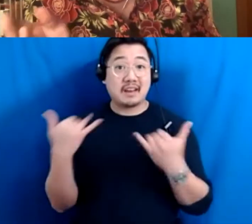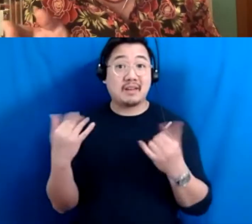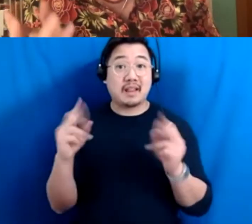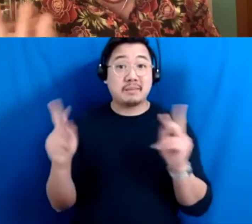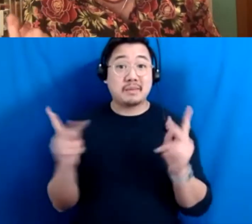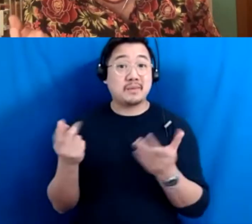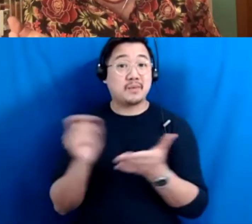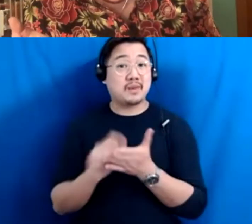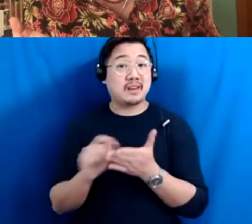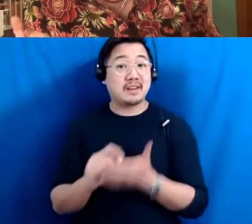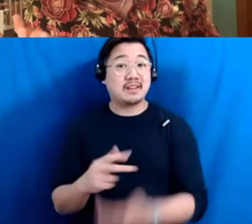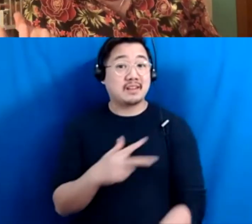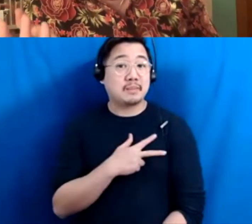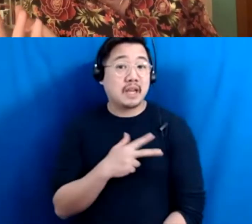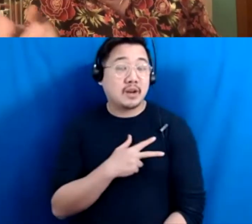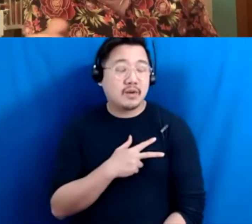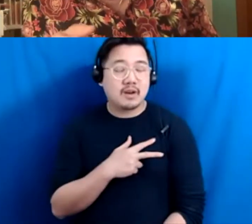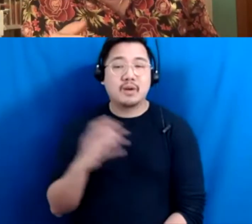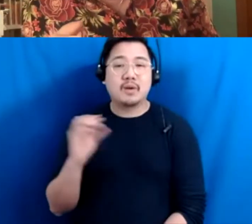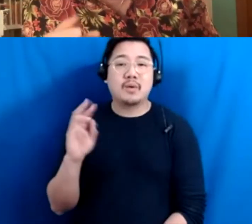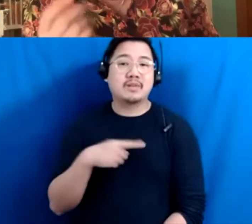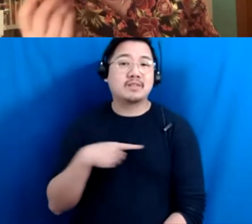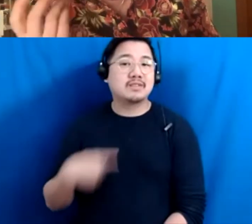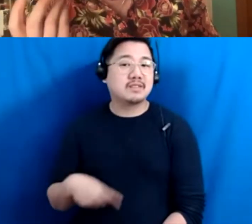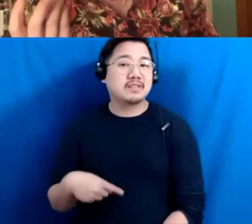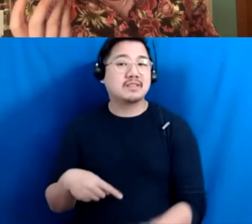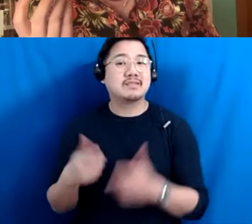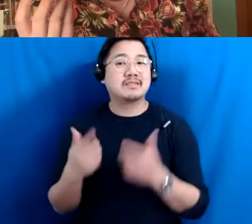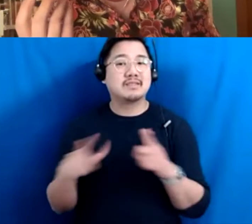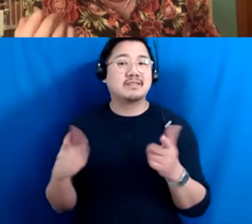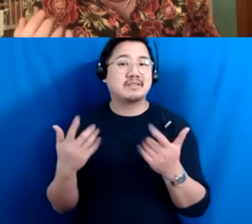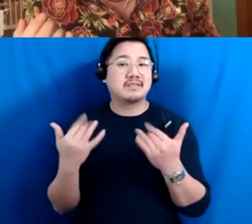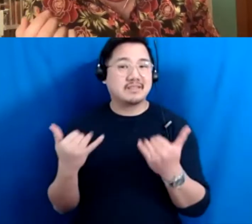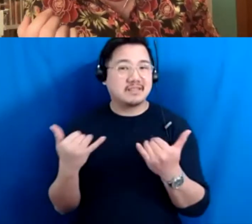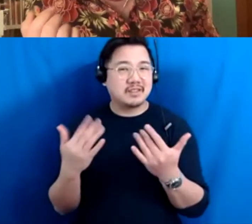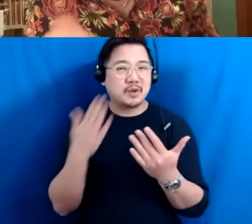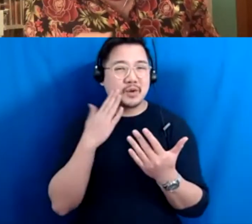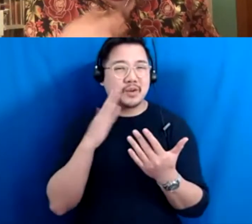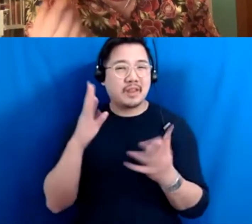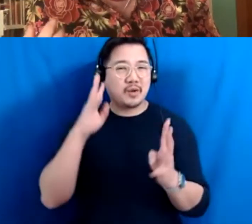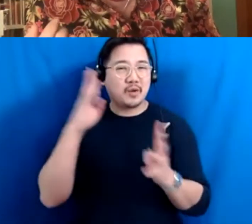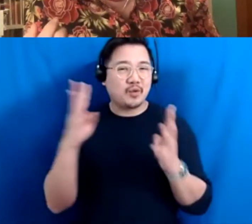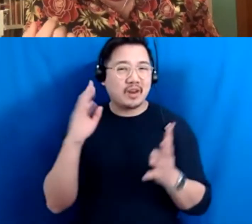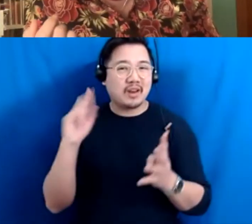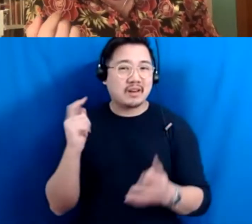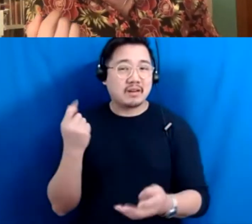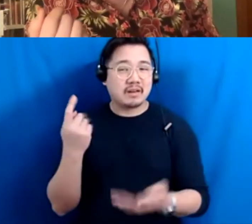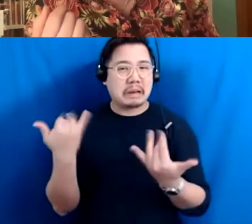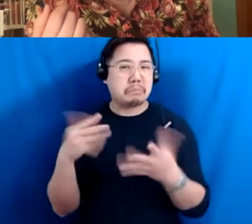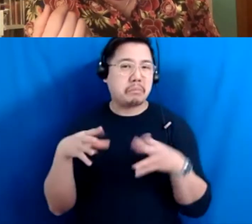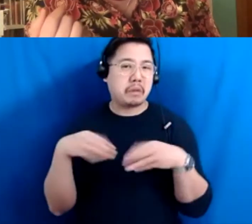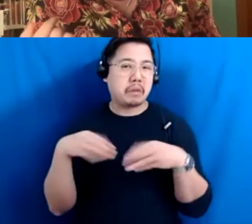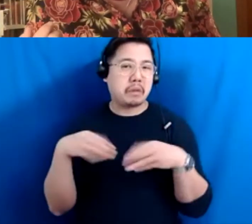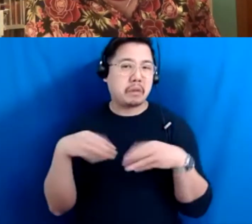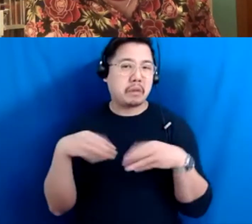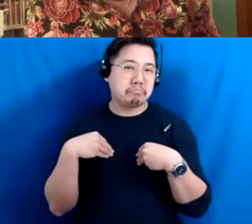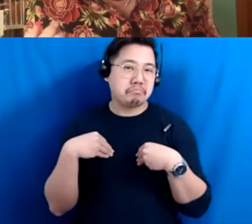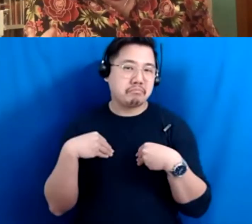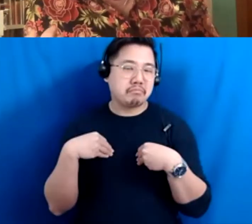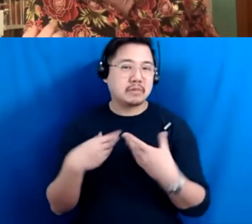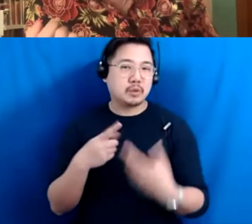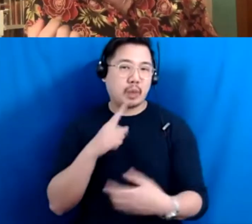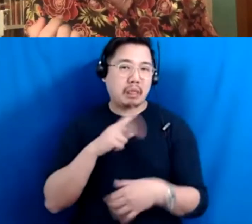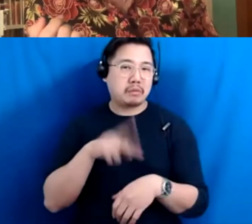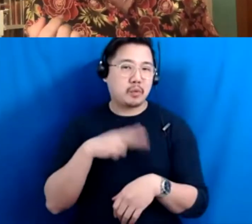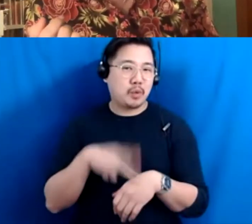or Chinese characters into their English creative texts, and it's accepted and pretty normal to